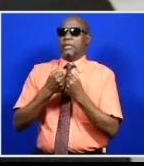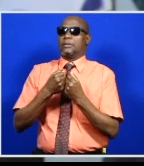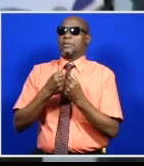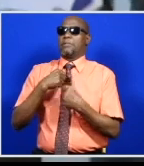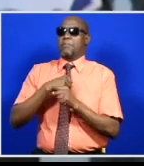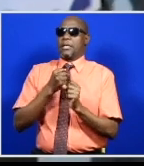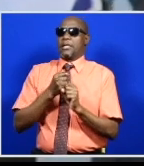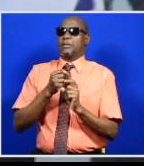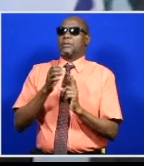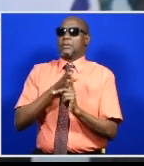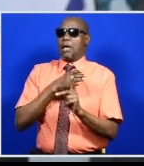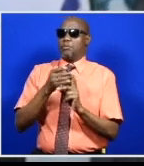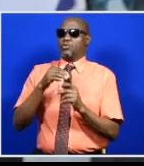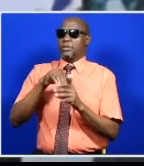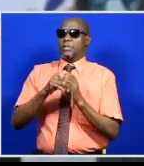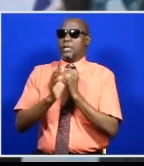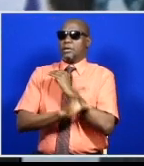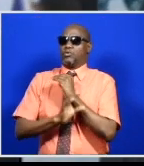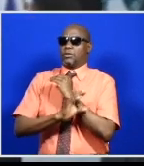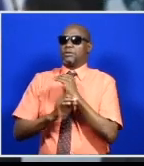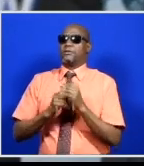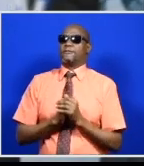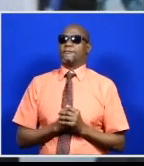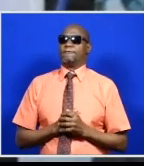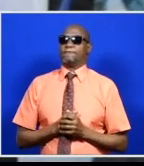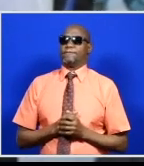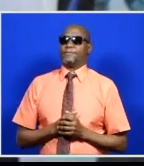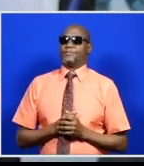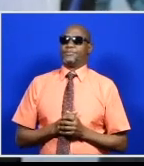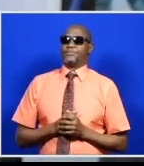country. The next question. Faith Muli, Hope TV News Watch.